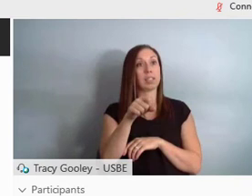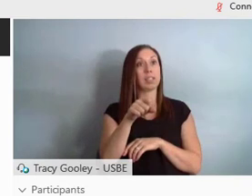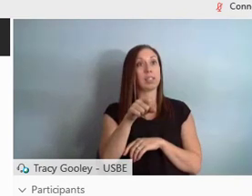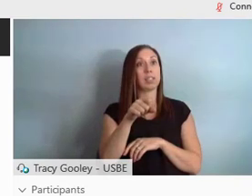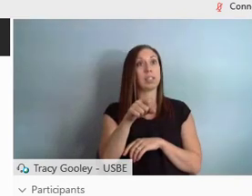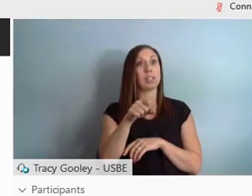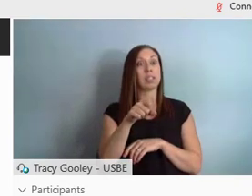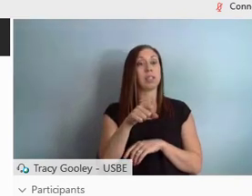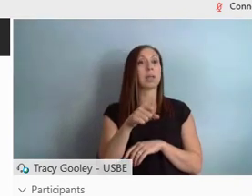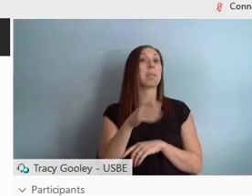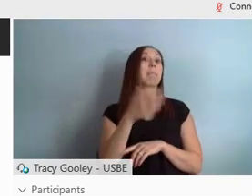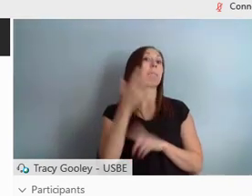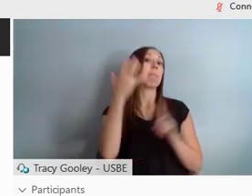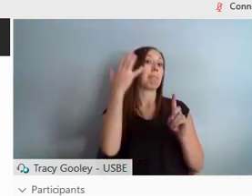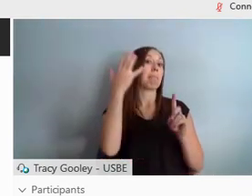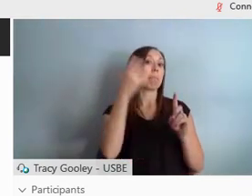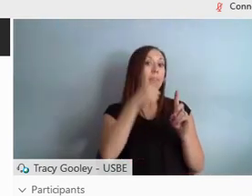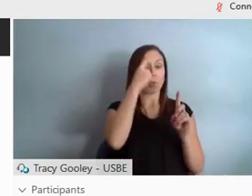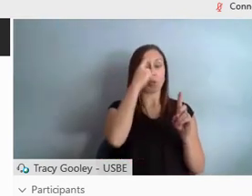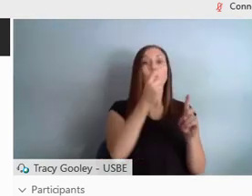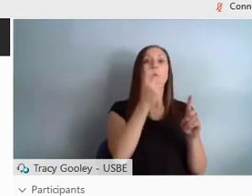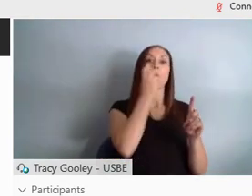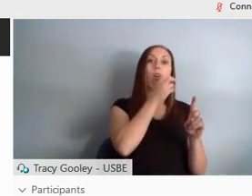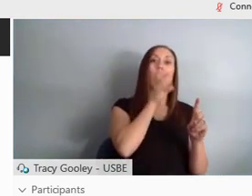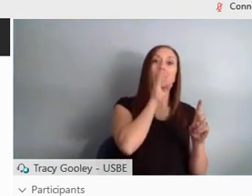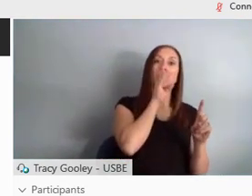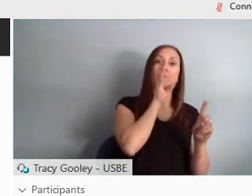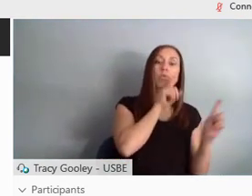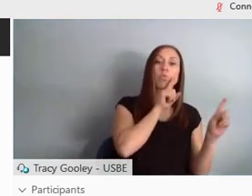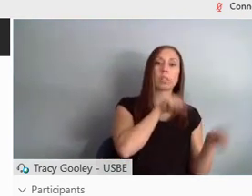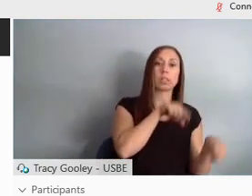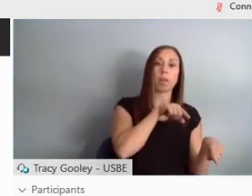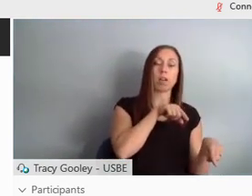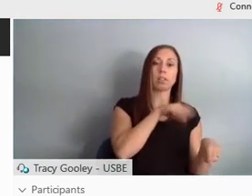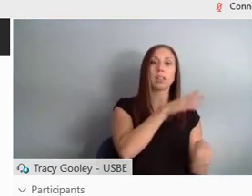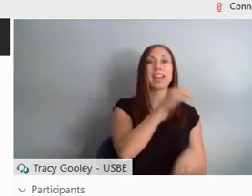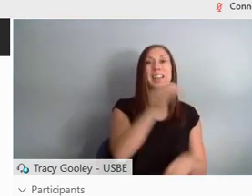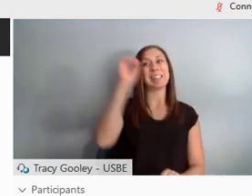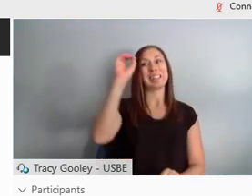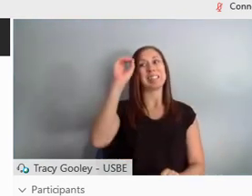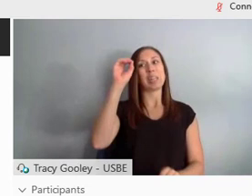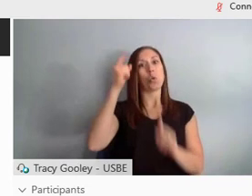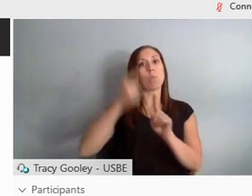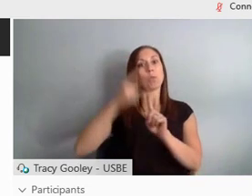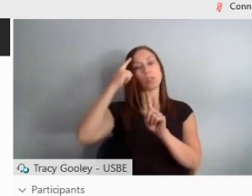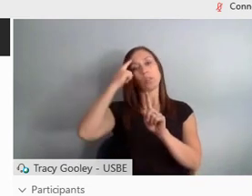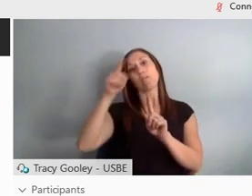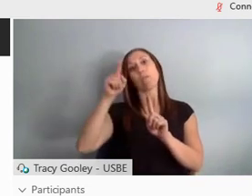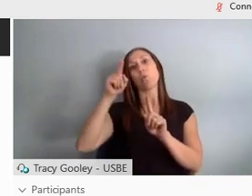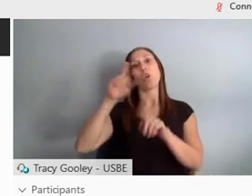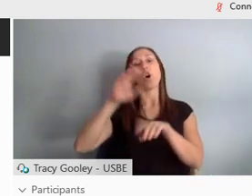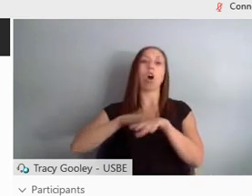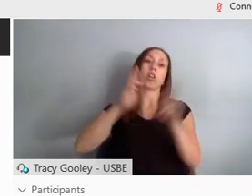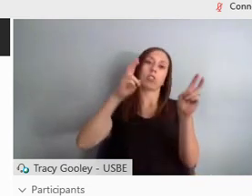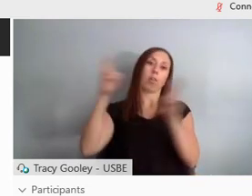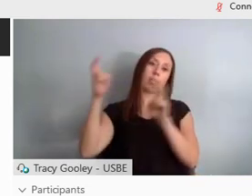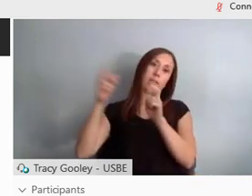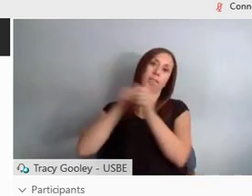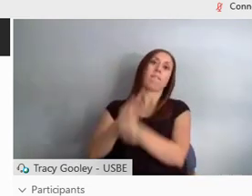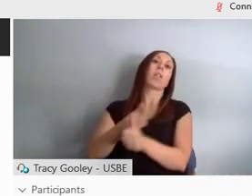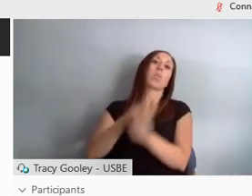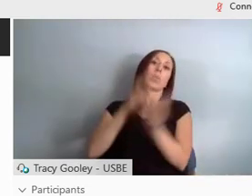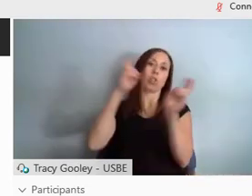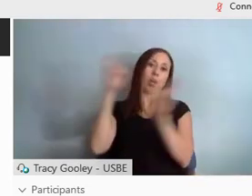So you could score 5 points for the oral language response and 0 points for a response that is